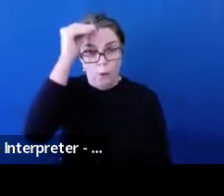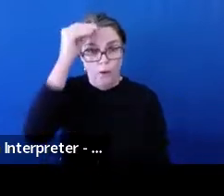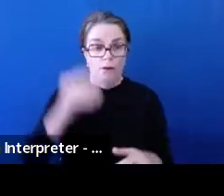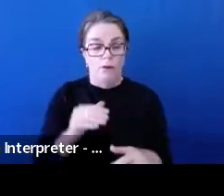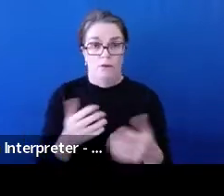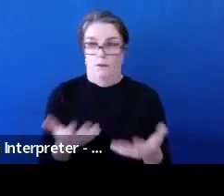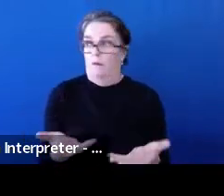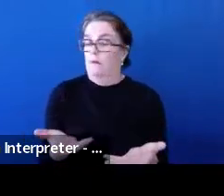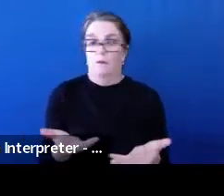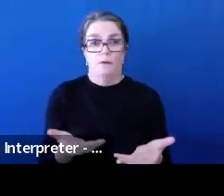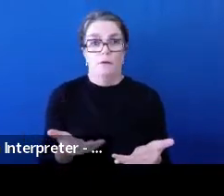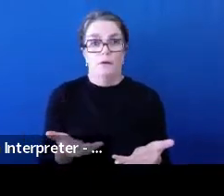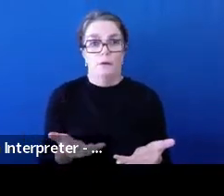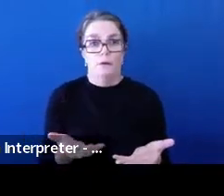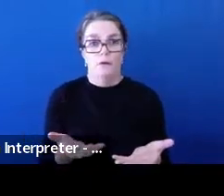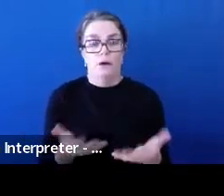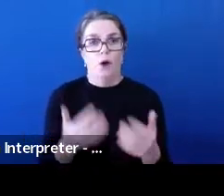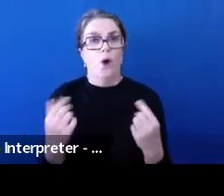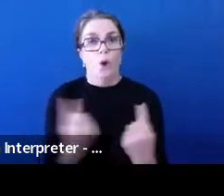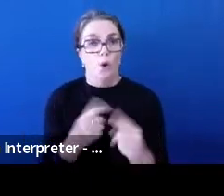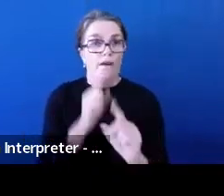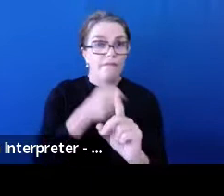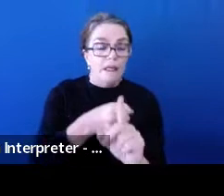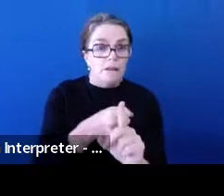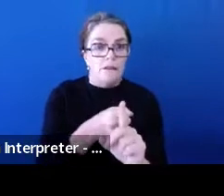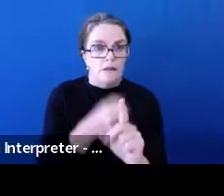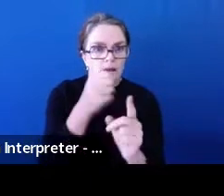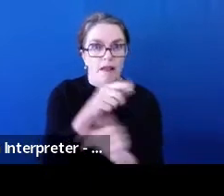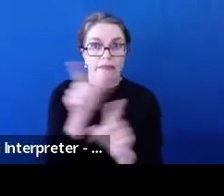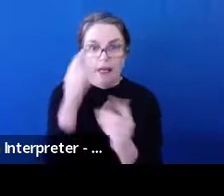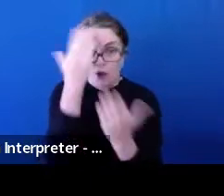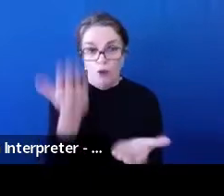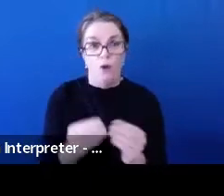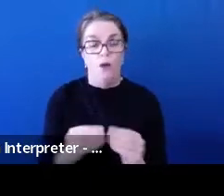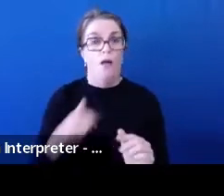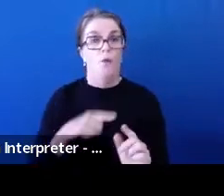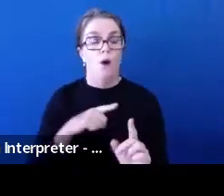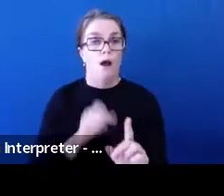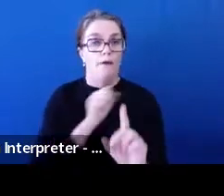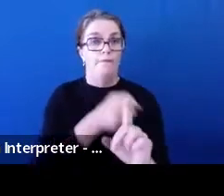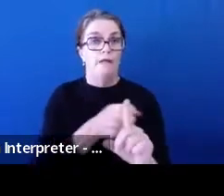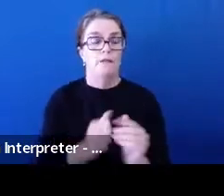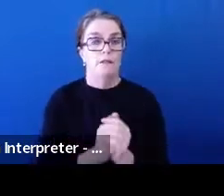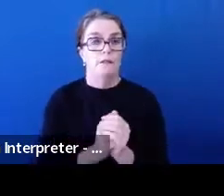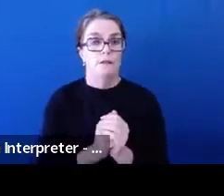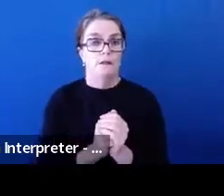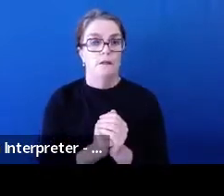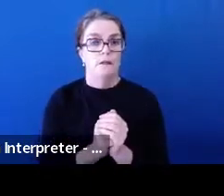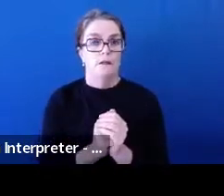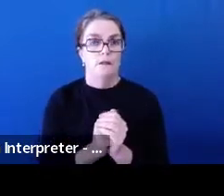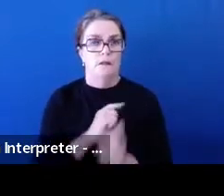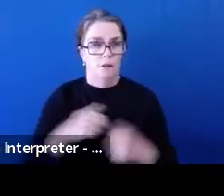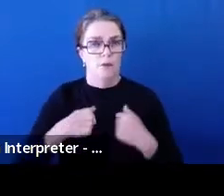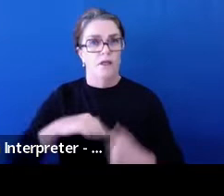community about who is being affected and why. And unless we have a deeper understanding of